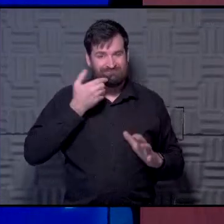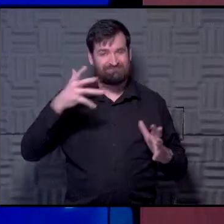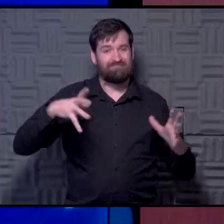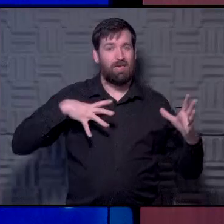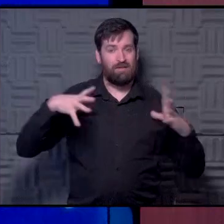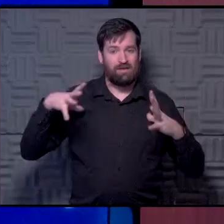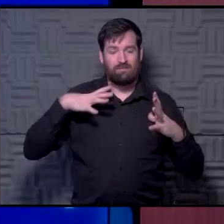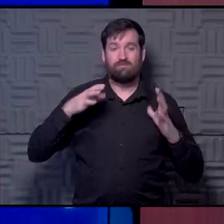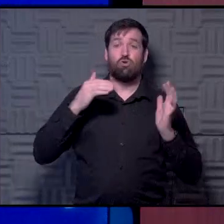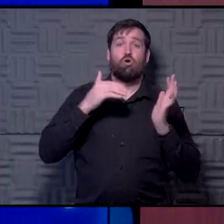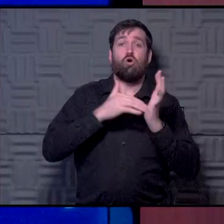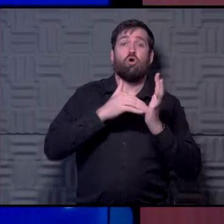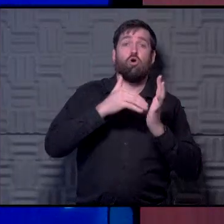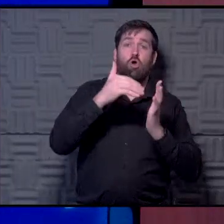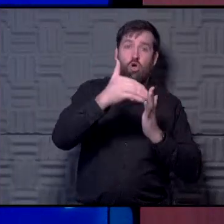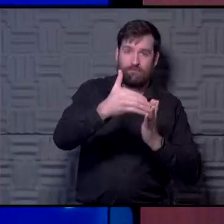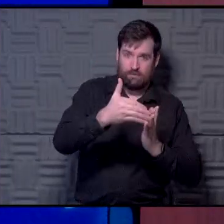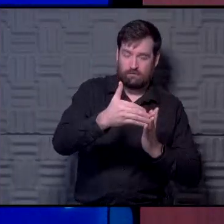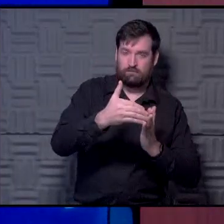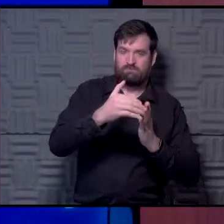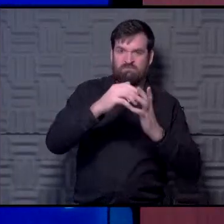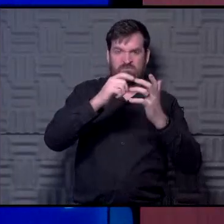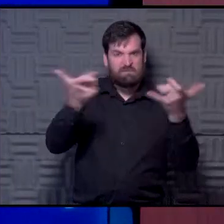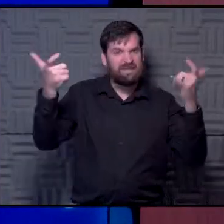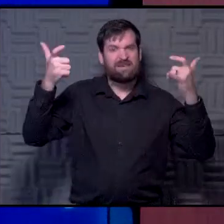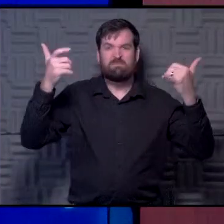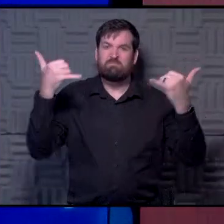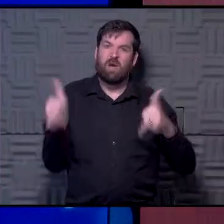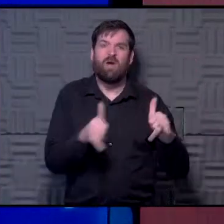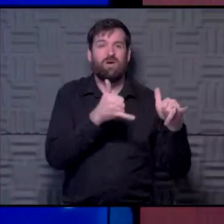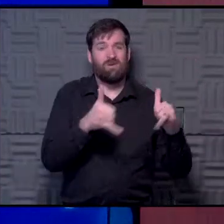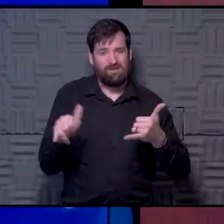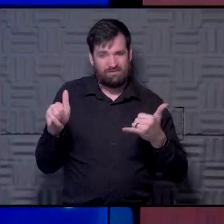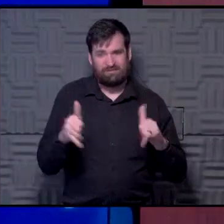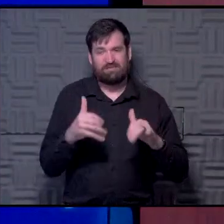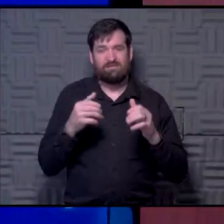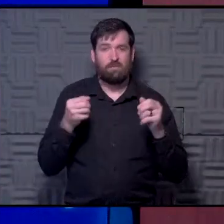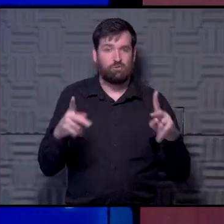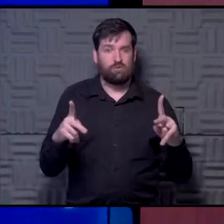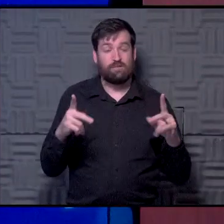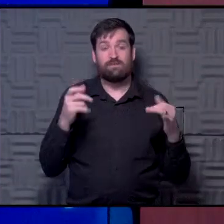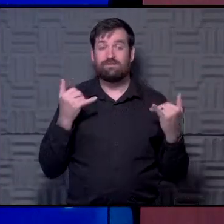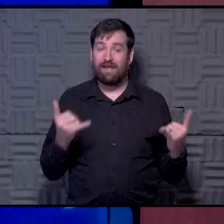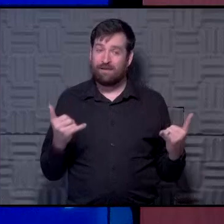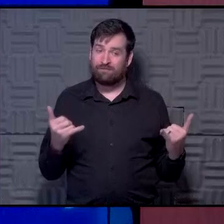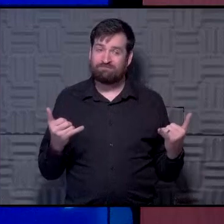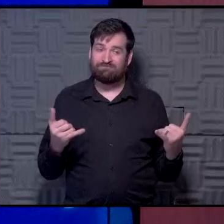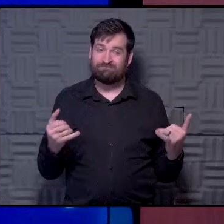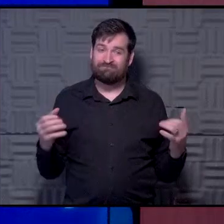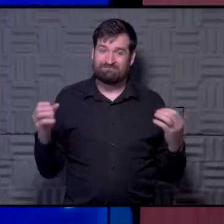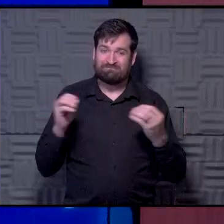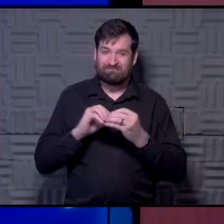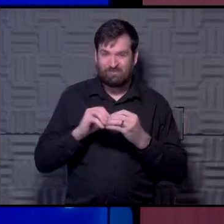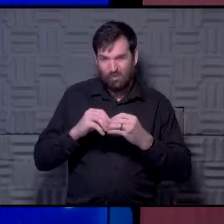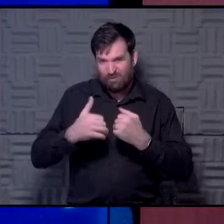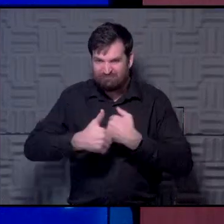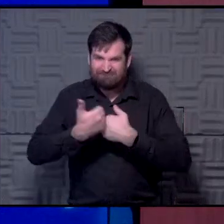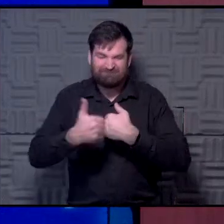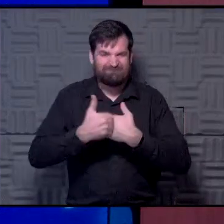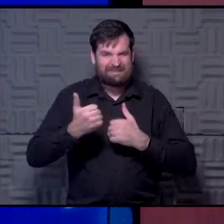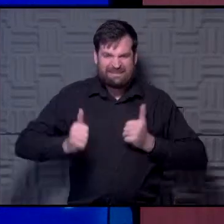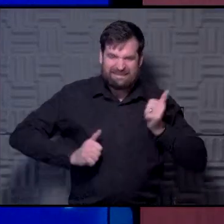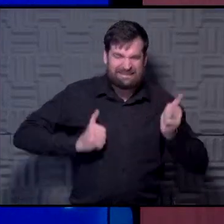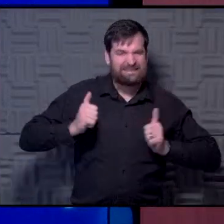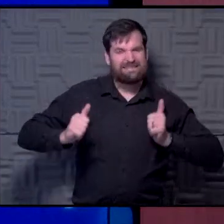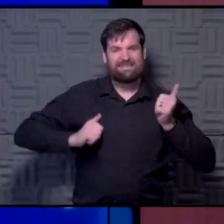that often represents a really large party opportunity. Well, now it appears there's a little more aggressive variant out there for transmission.